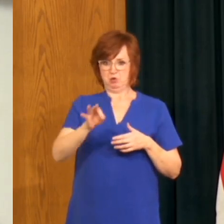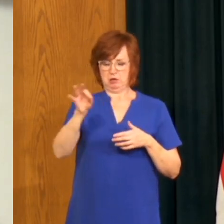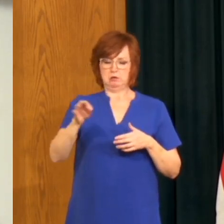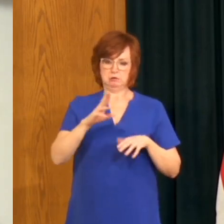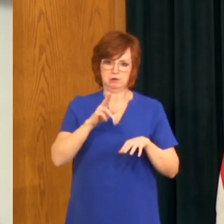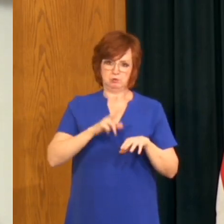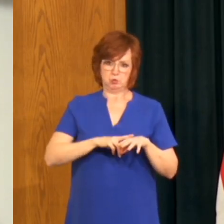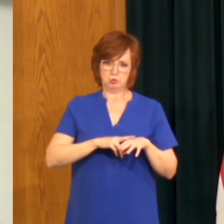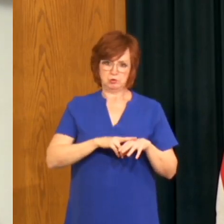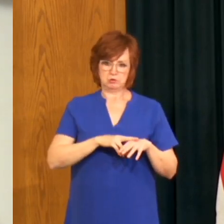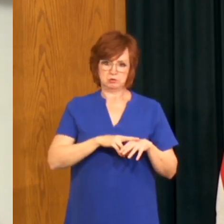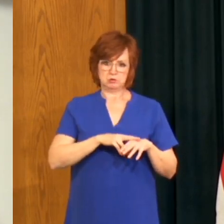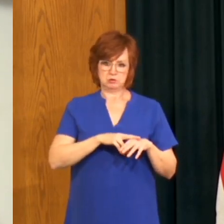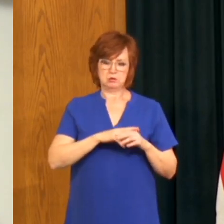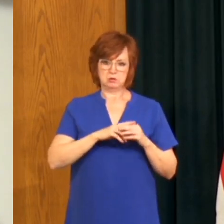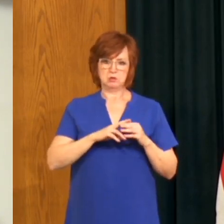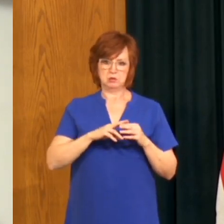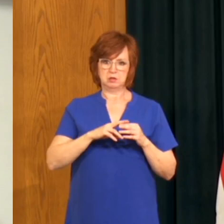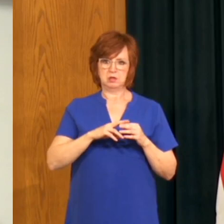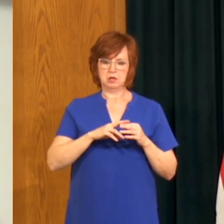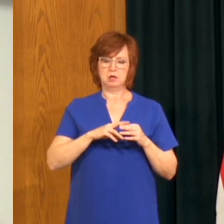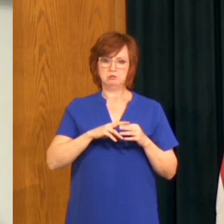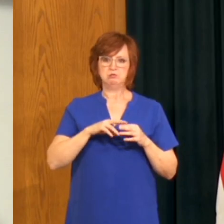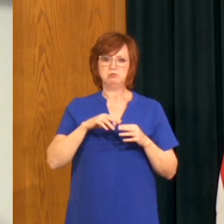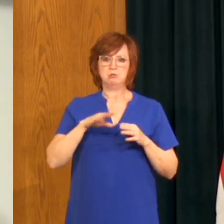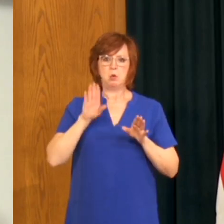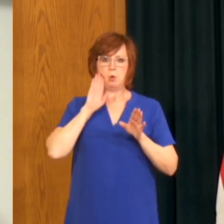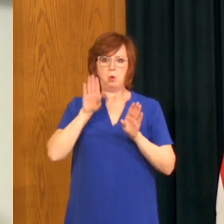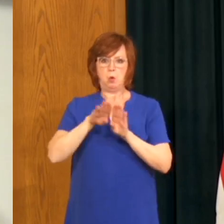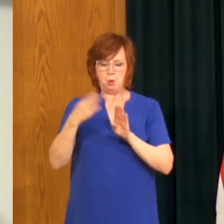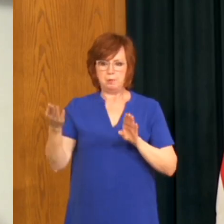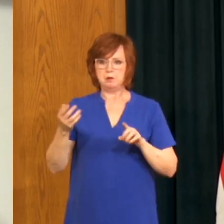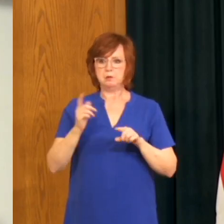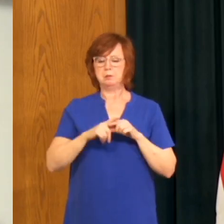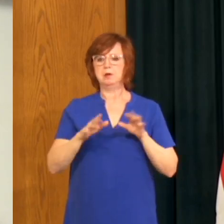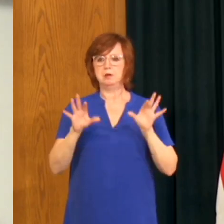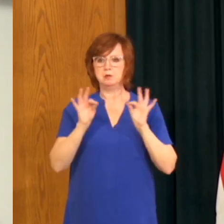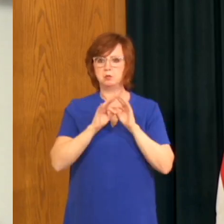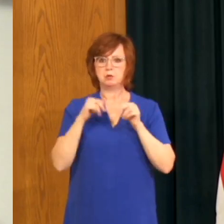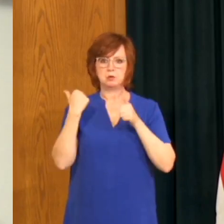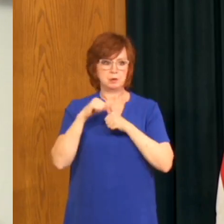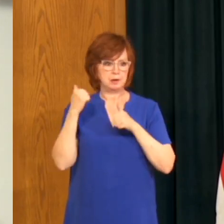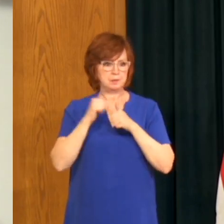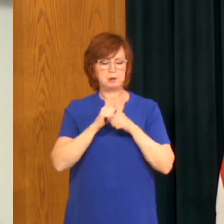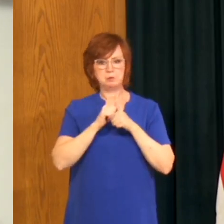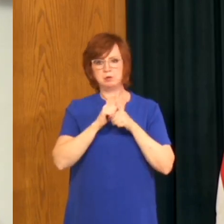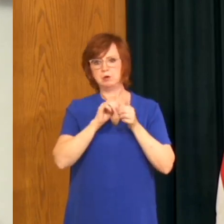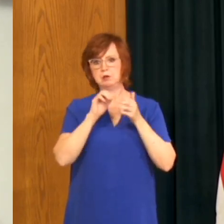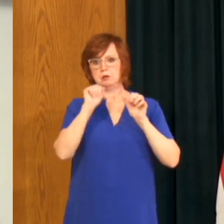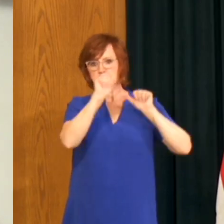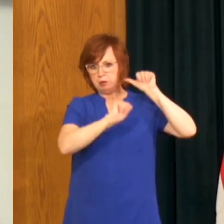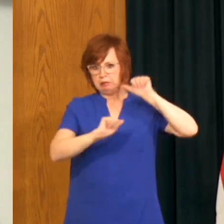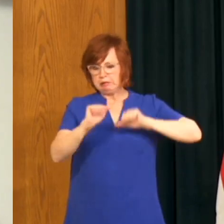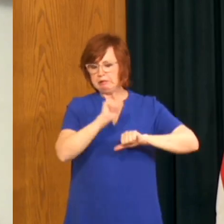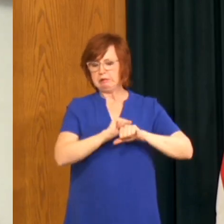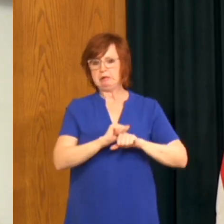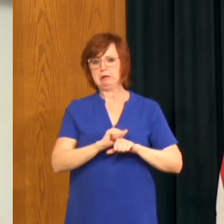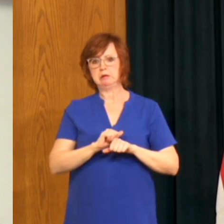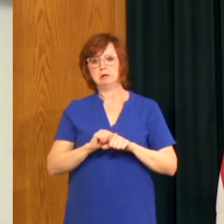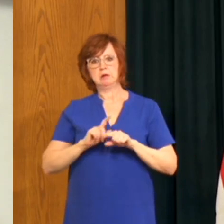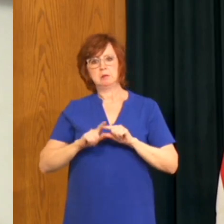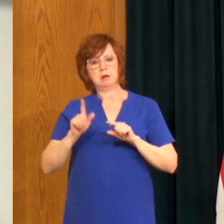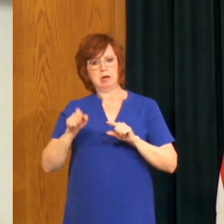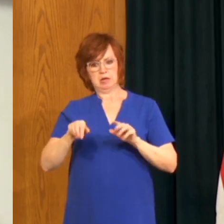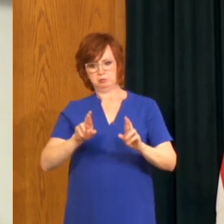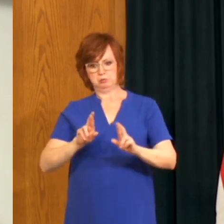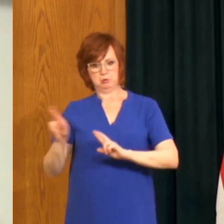obviously need to be kept in the loop in terms of to allow for any grooming or any preparations that need to happen for those playgrounds.